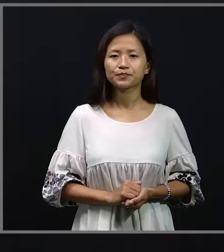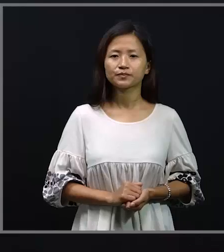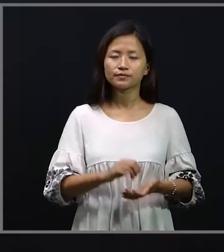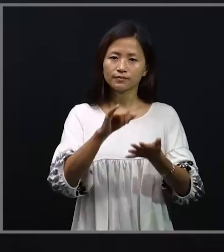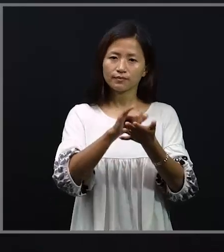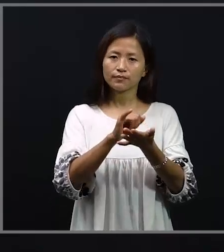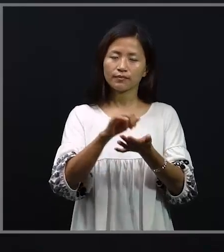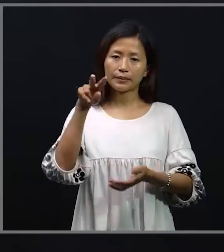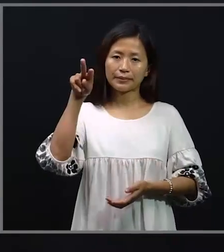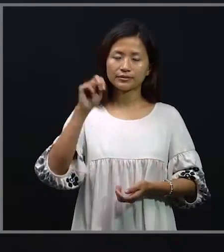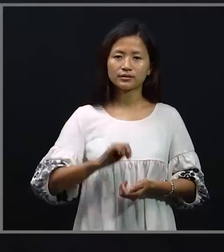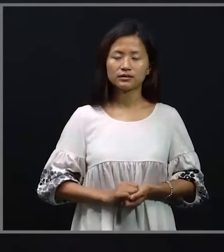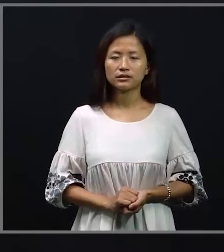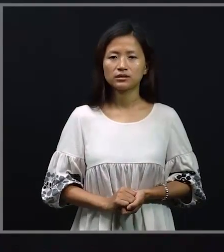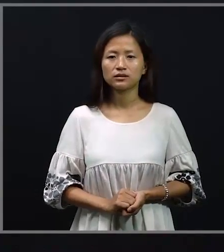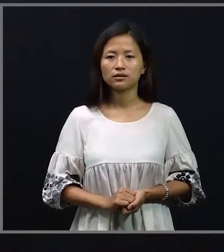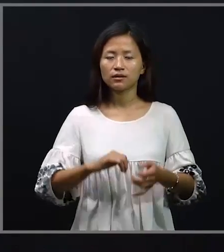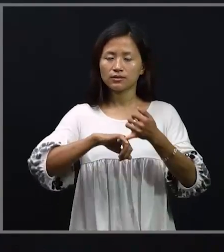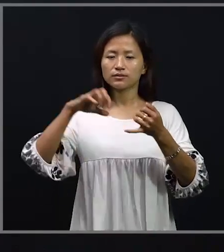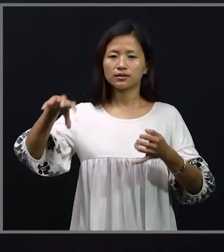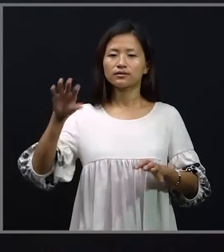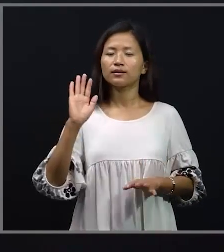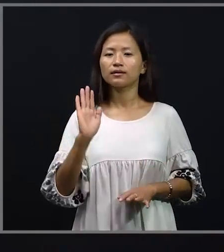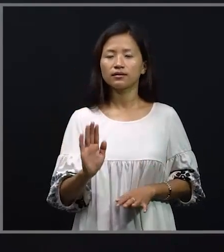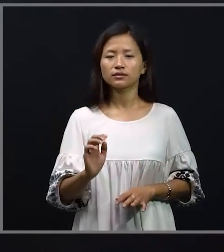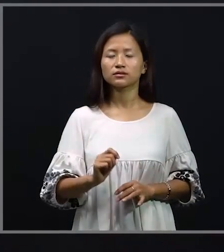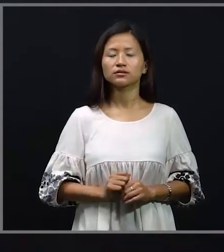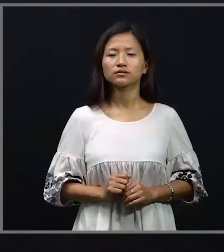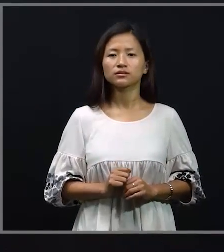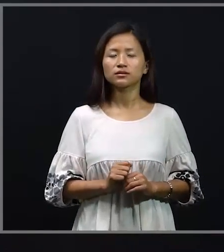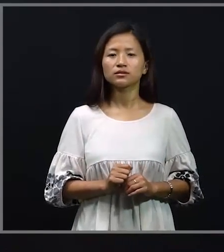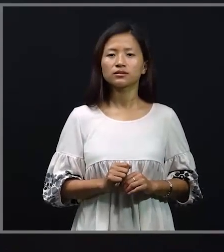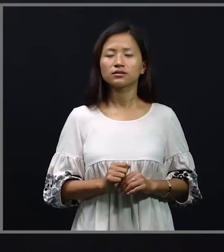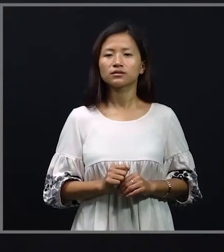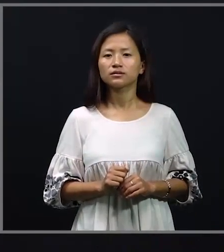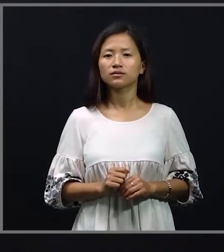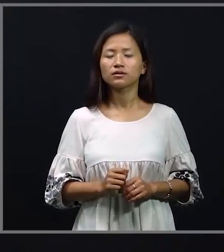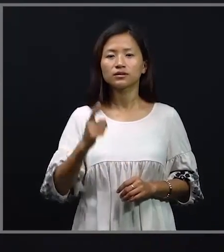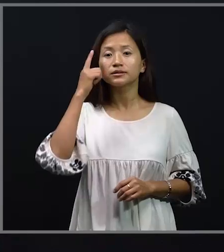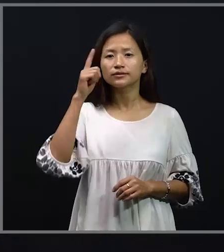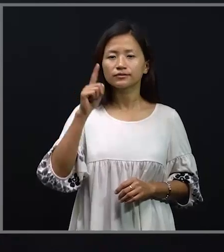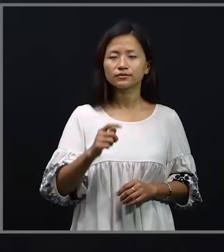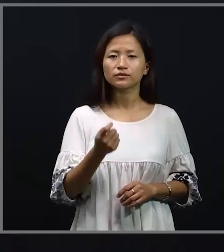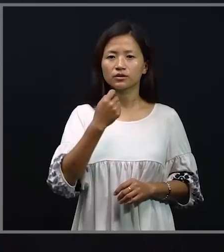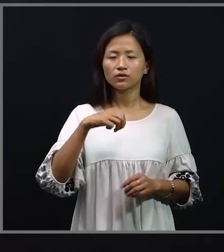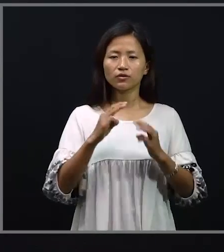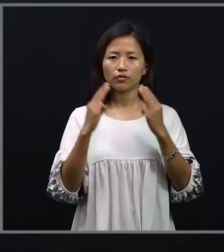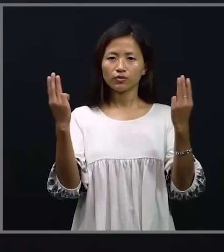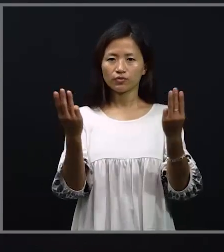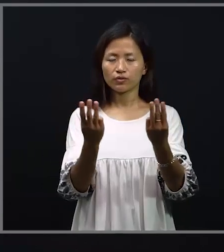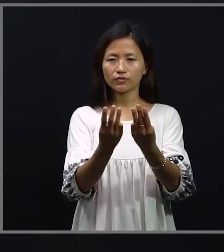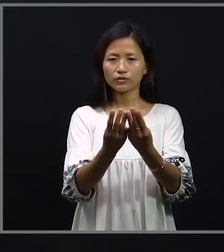That means the state has, or the existence of the state is for the welfare of